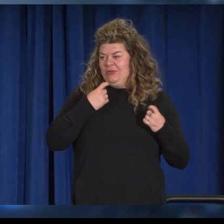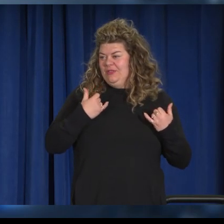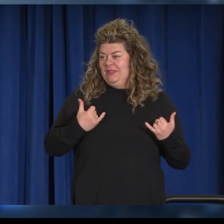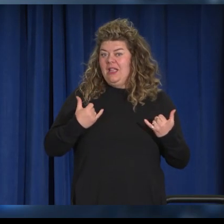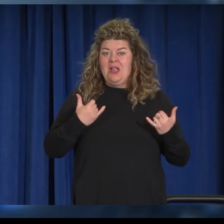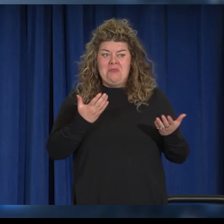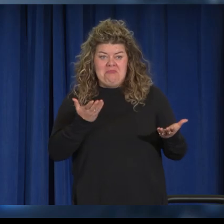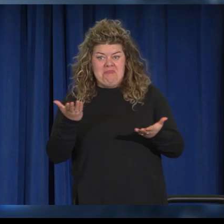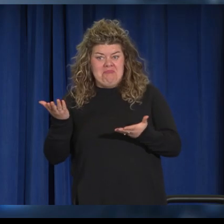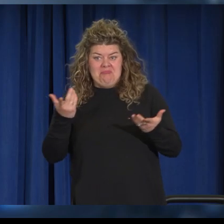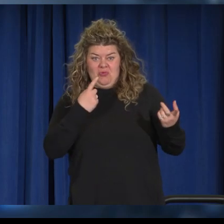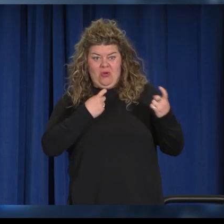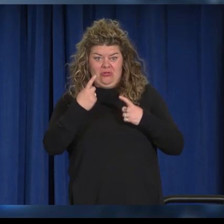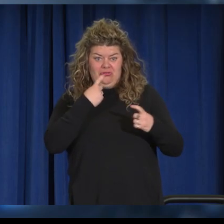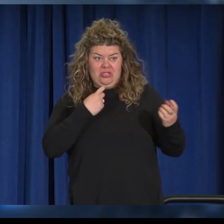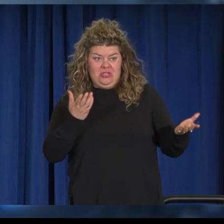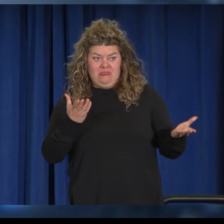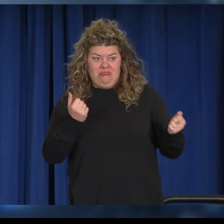Any questions?